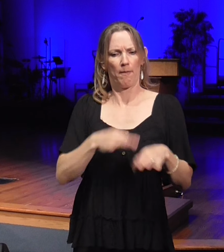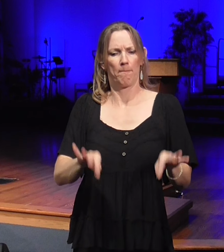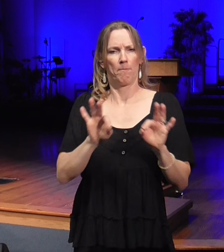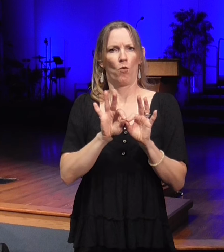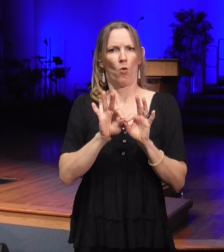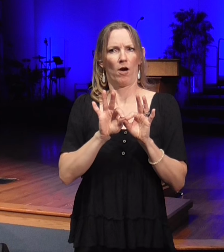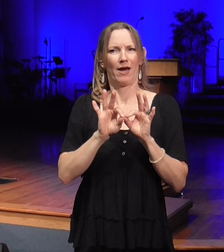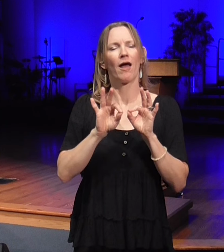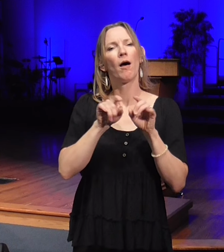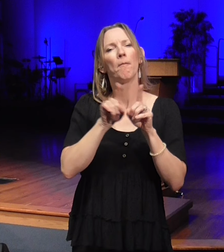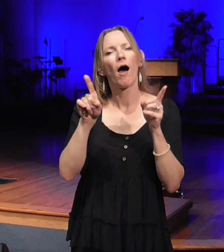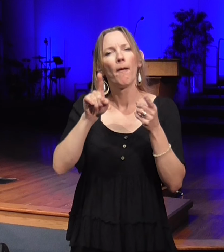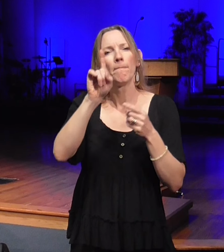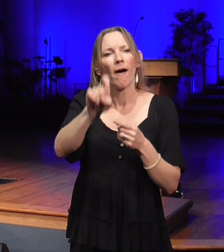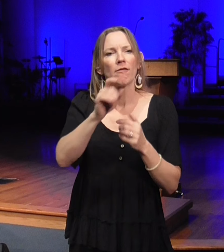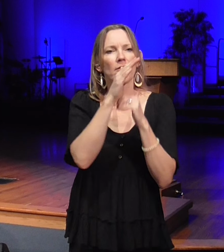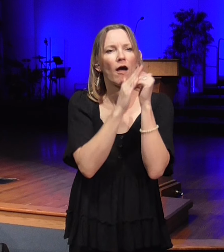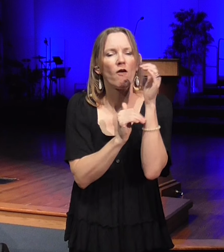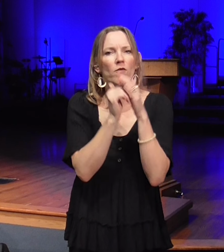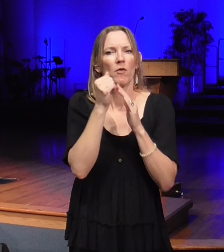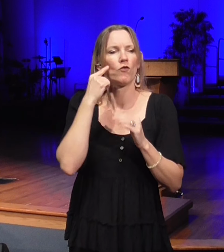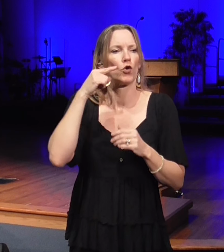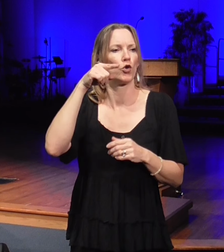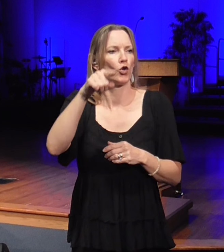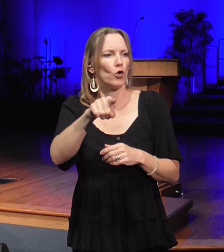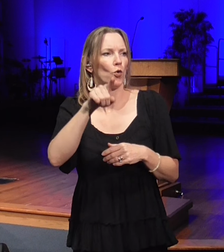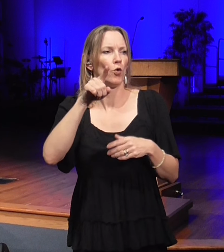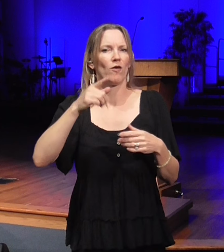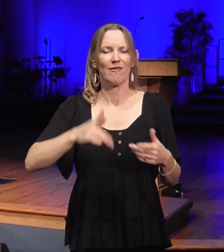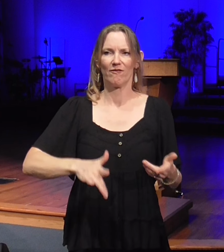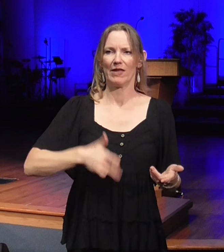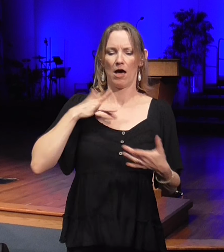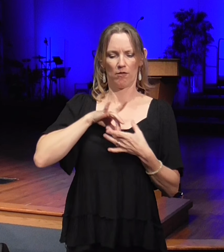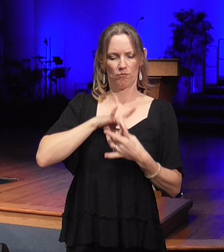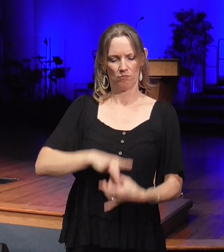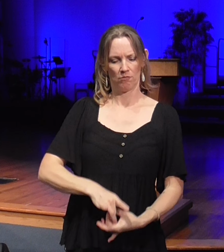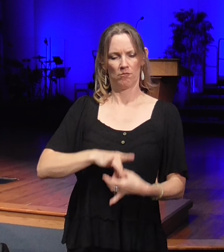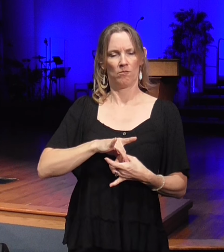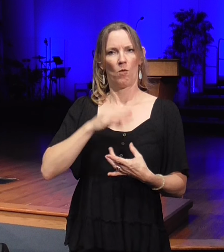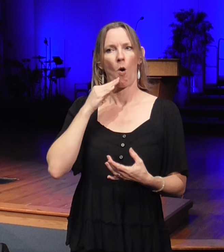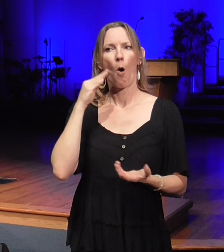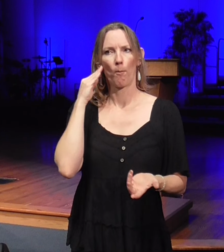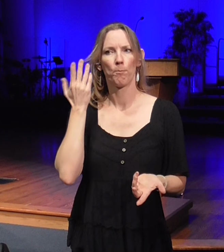that's comfortable to you, that welcomes yourself home.